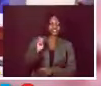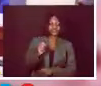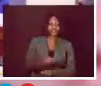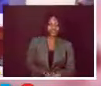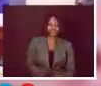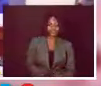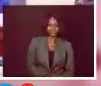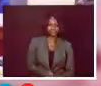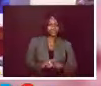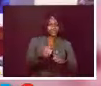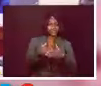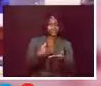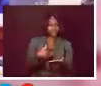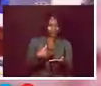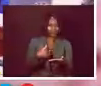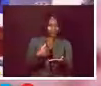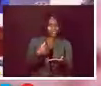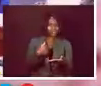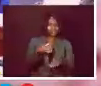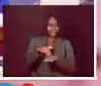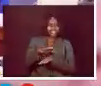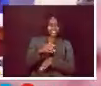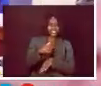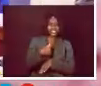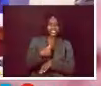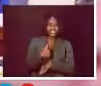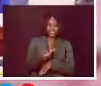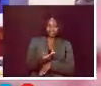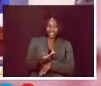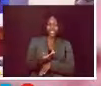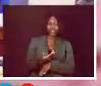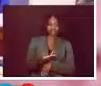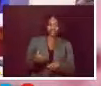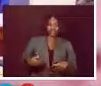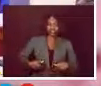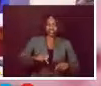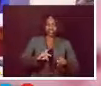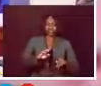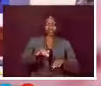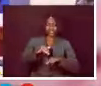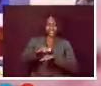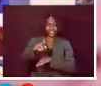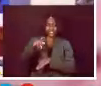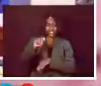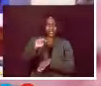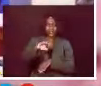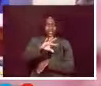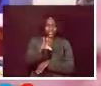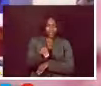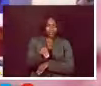Before I became chief whip, I had already been assigned as one of the junior members to Pan-African Parliament